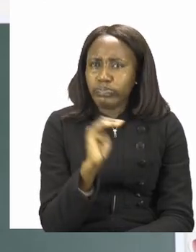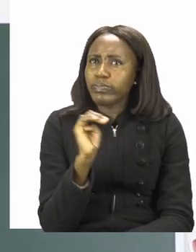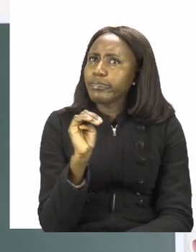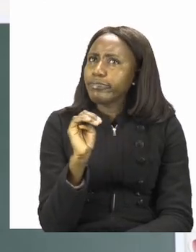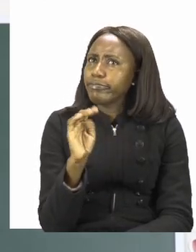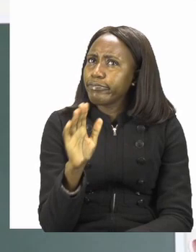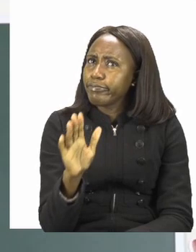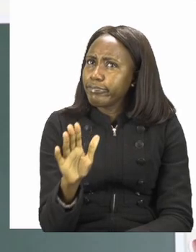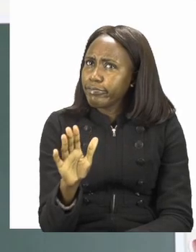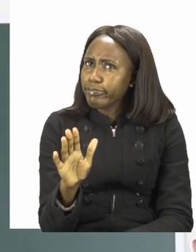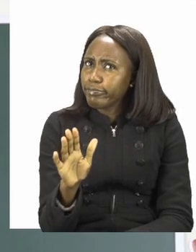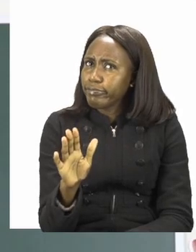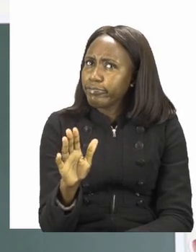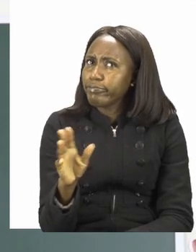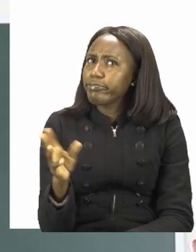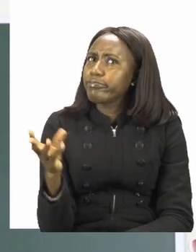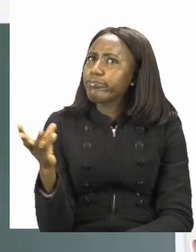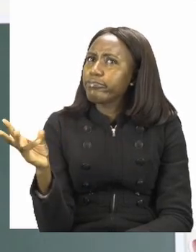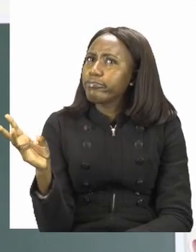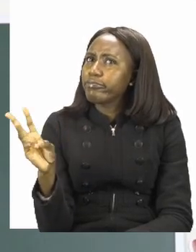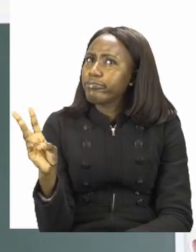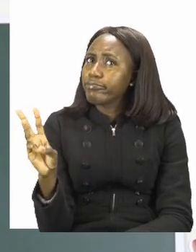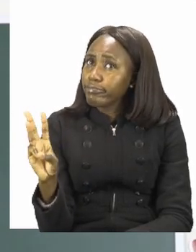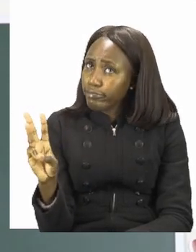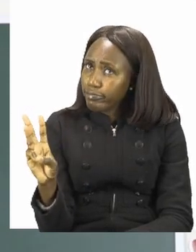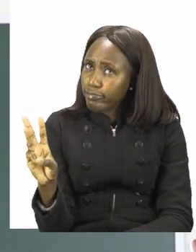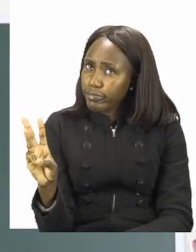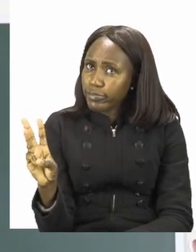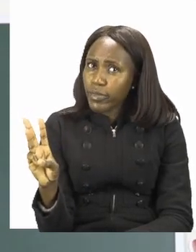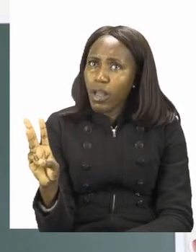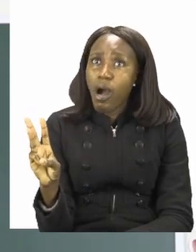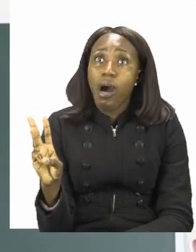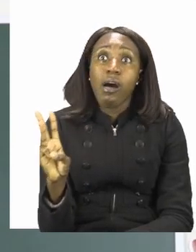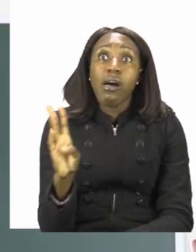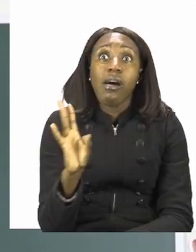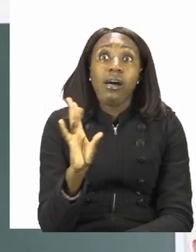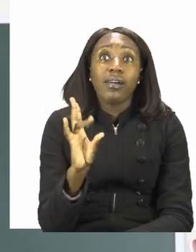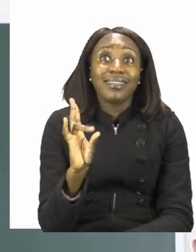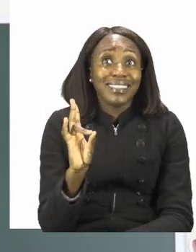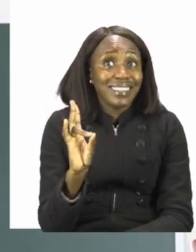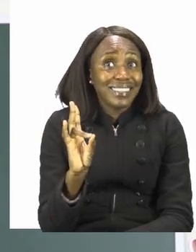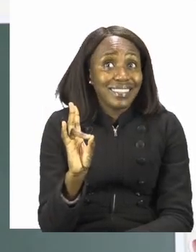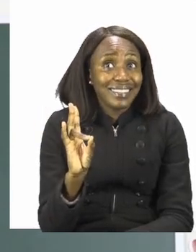4, 5, 6,